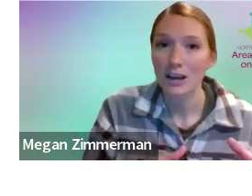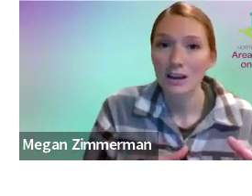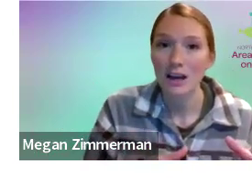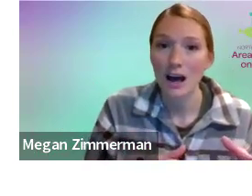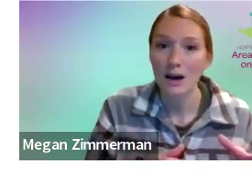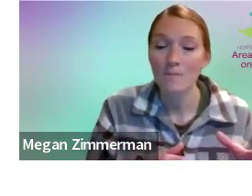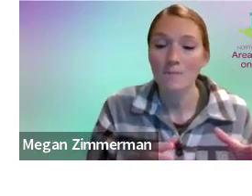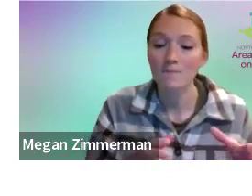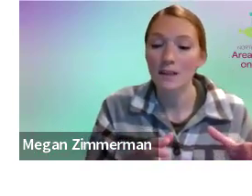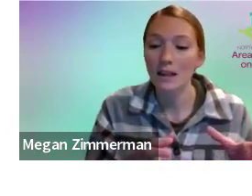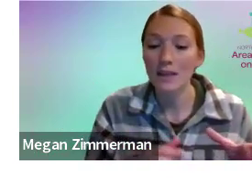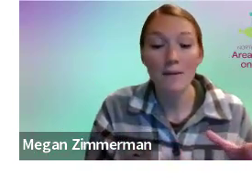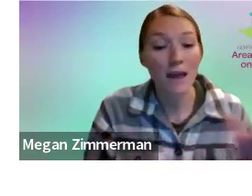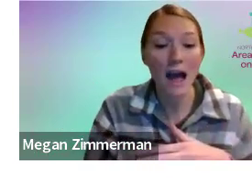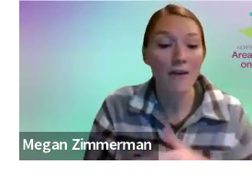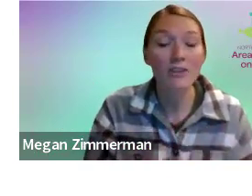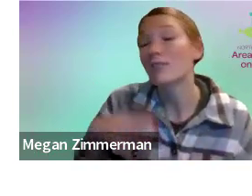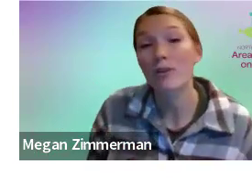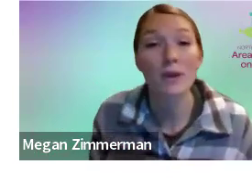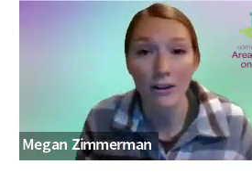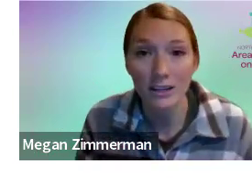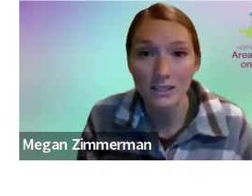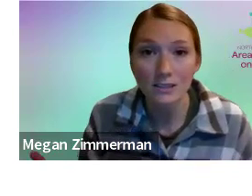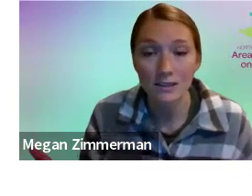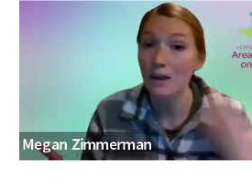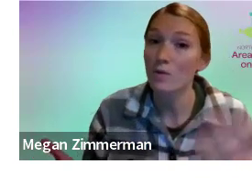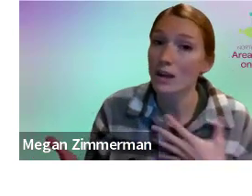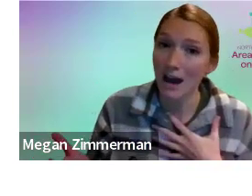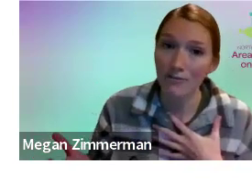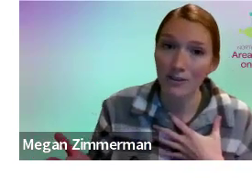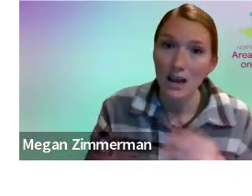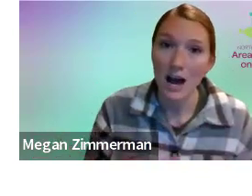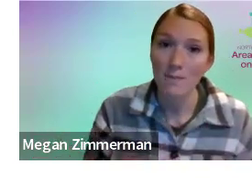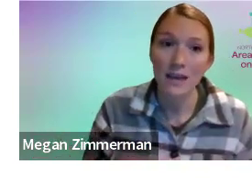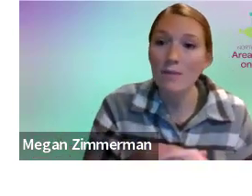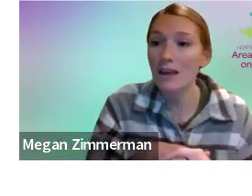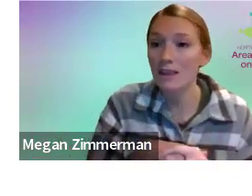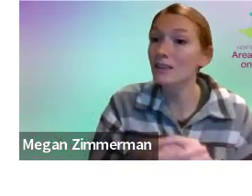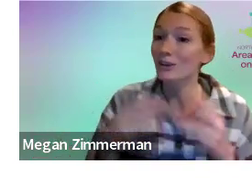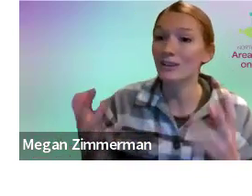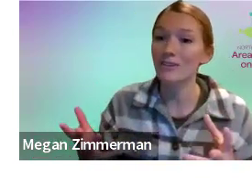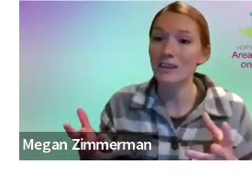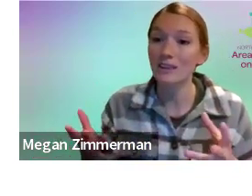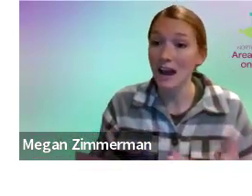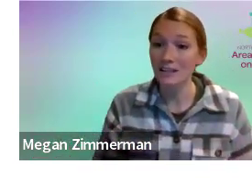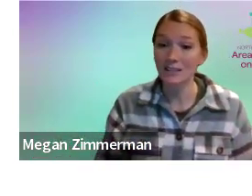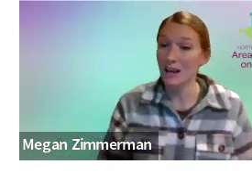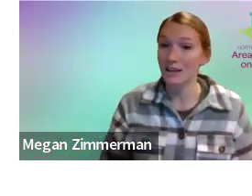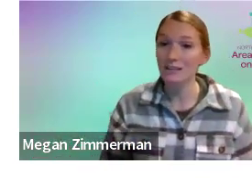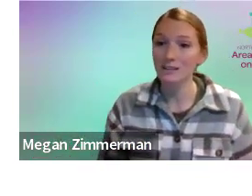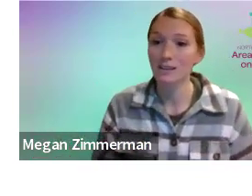with dementia, they may have a different reality than we have. They may think they're living